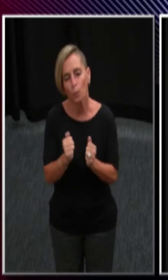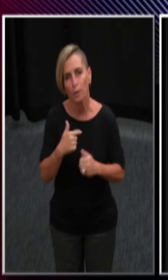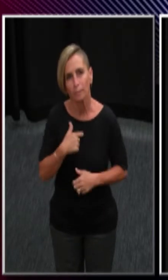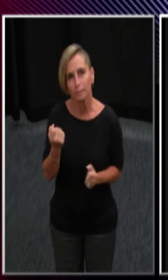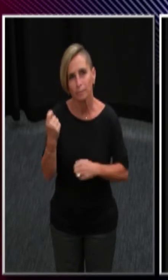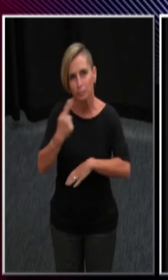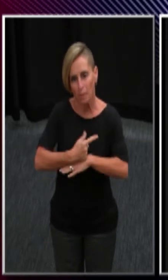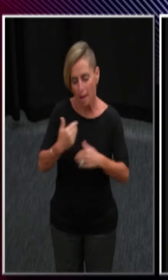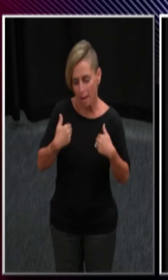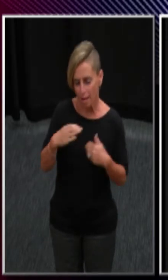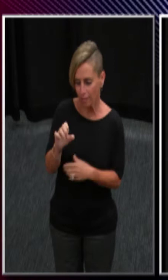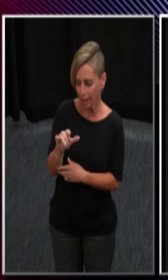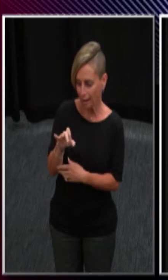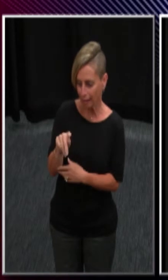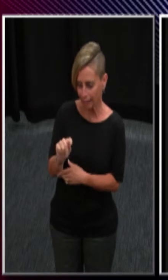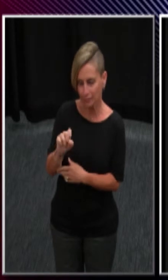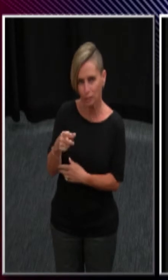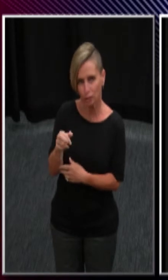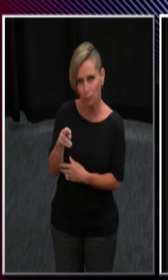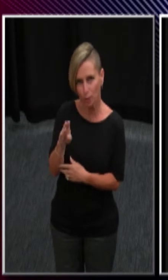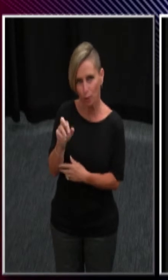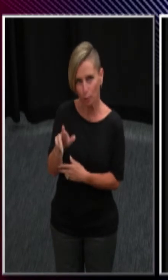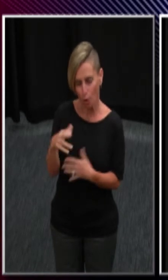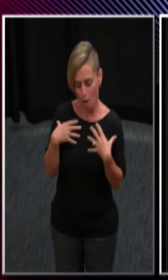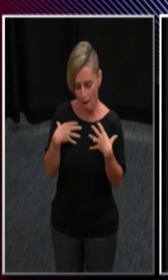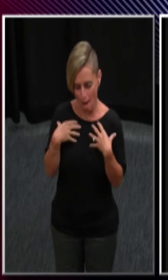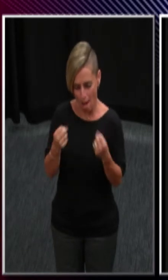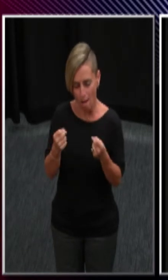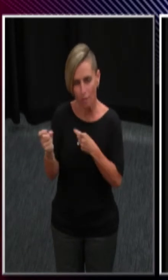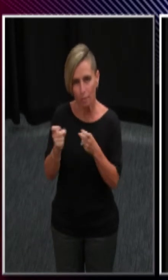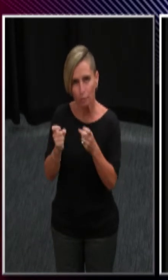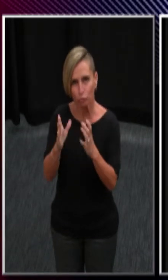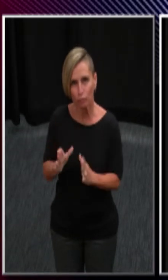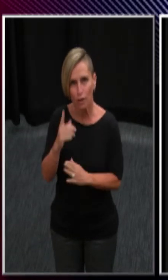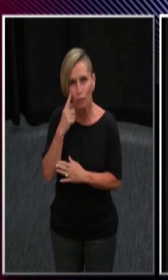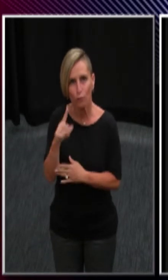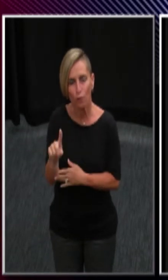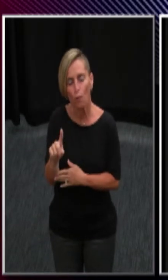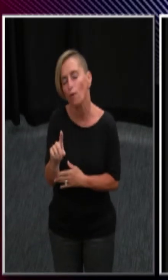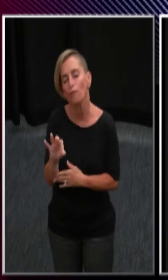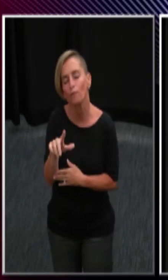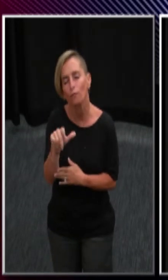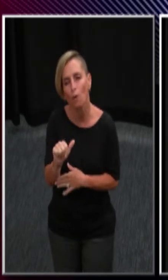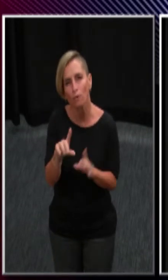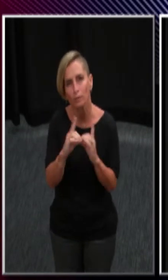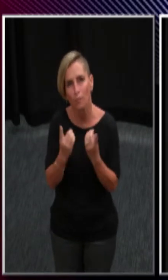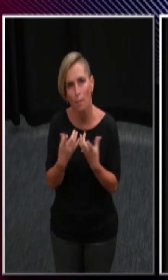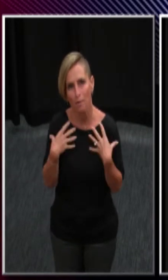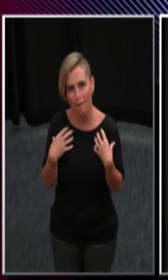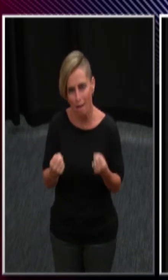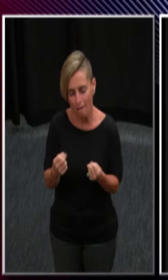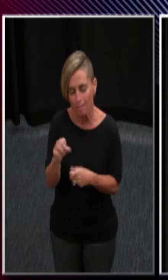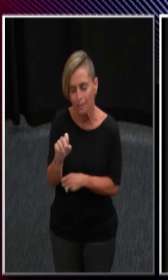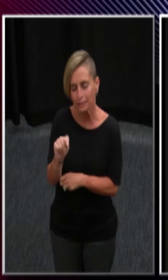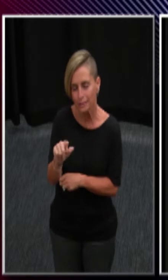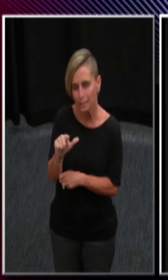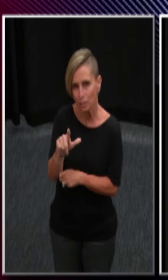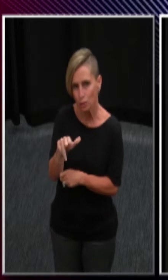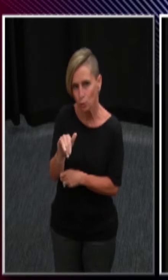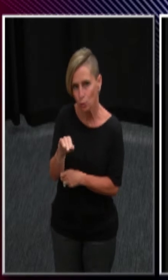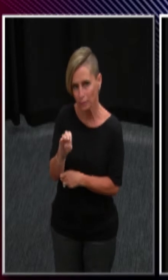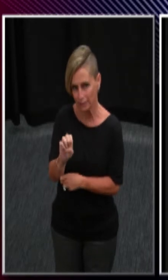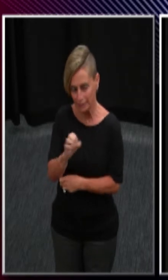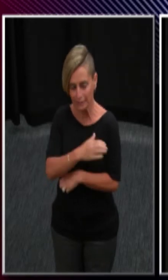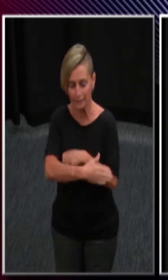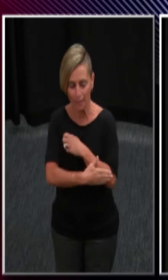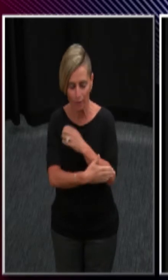Clint Sperber, who is our health officer and administrator for the Florida Department of Health, St. Lucie County.